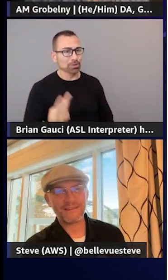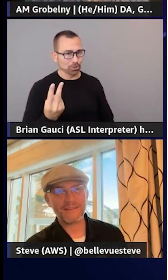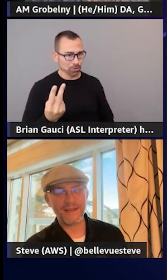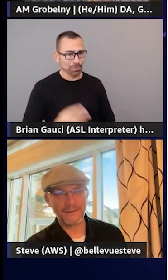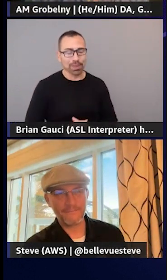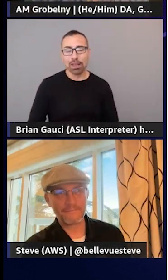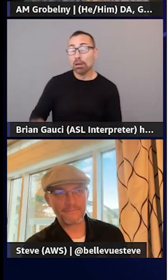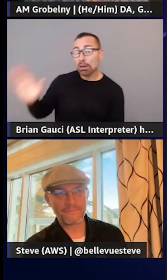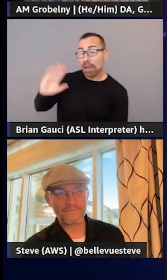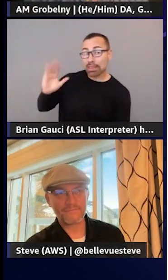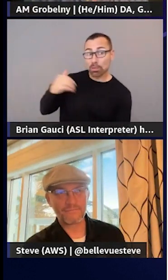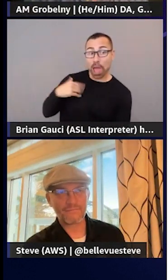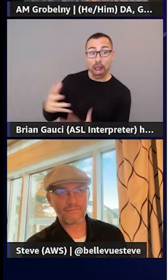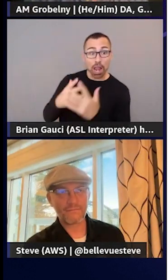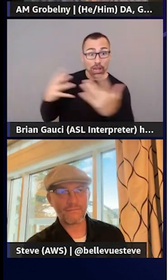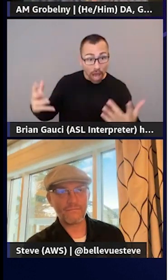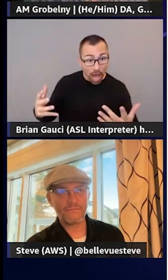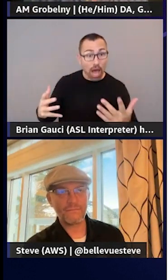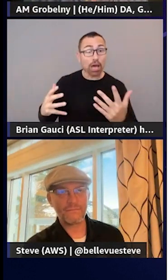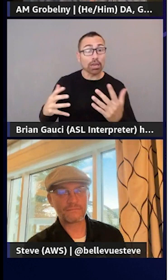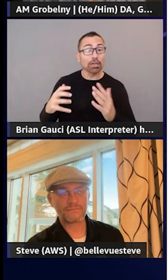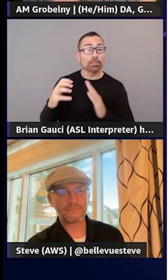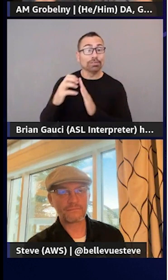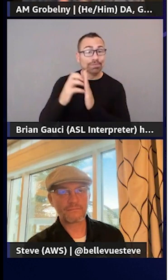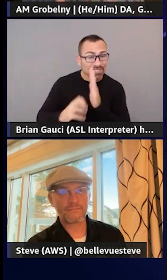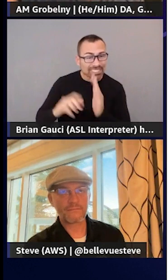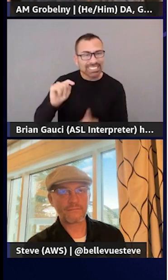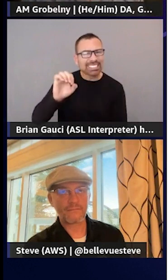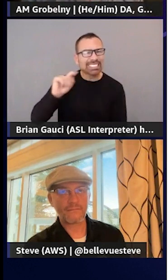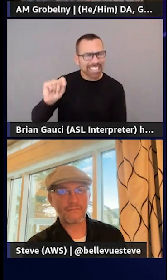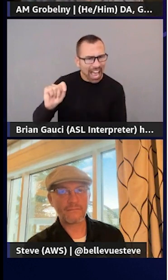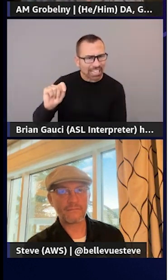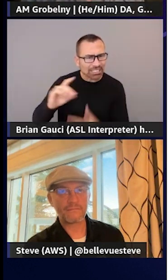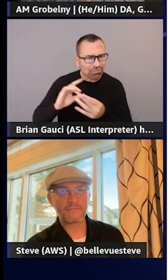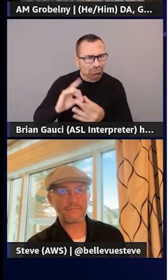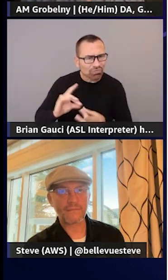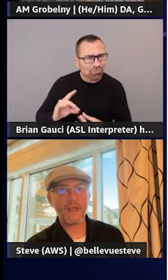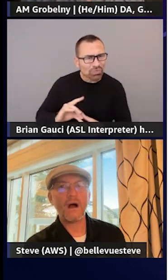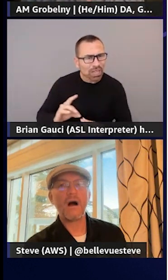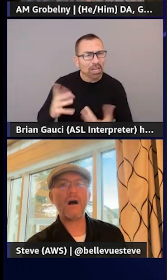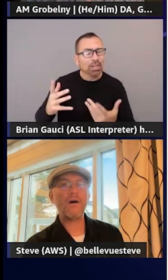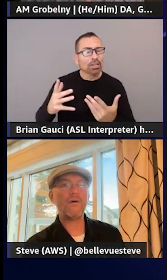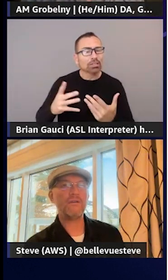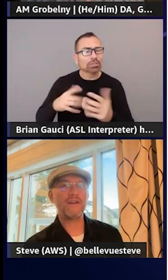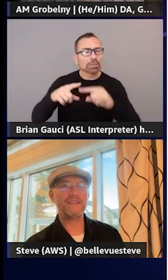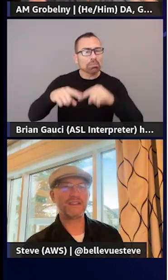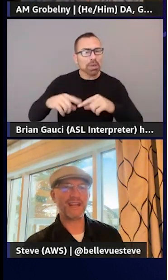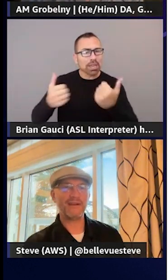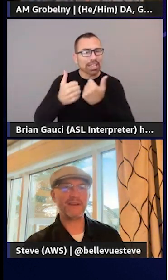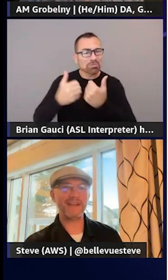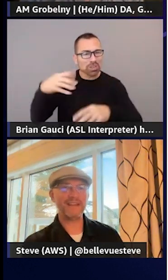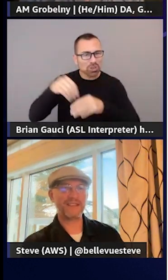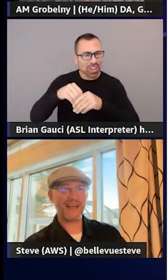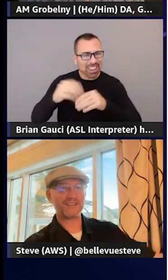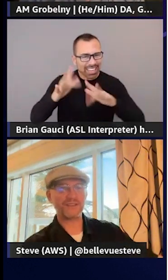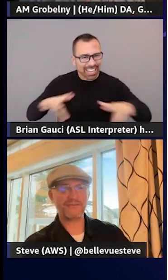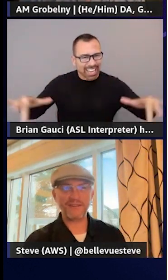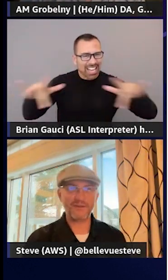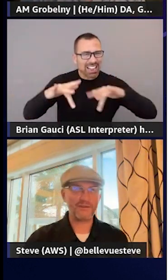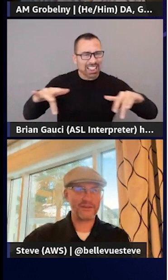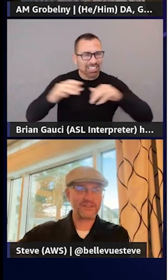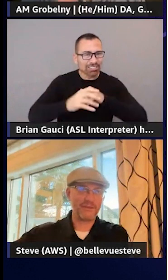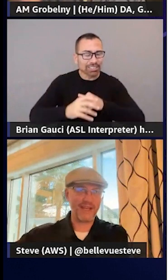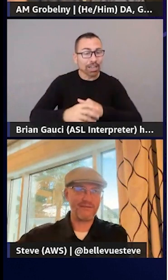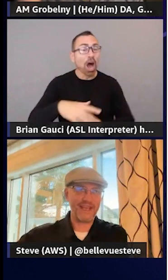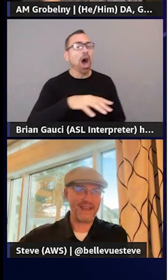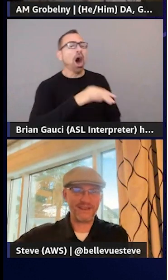back then, right? Where you're in a clearing and you entered a clearing and there's an axe on the